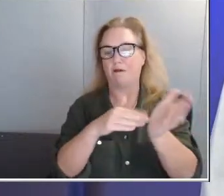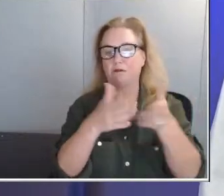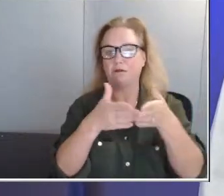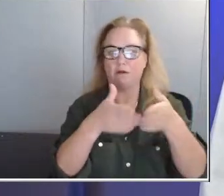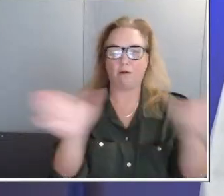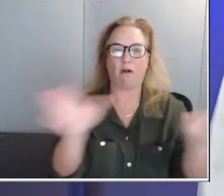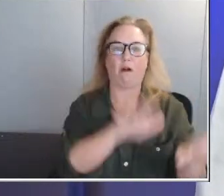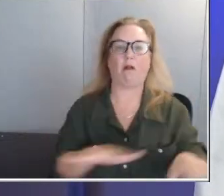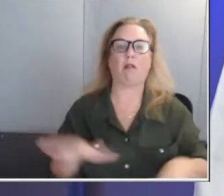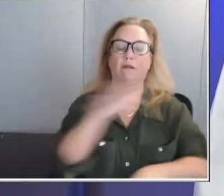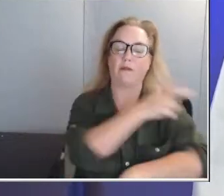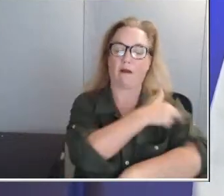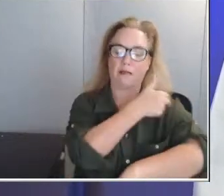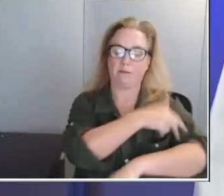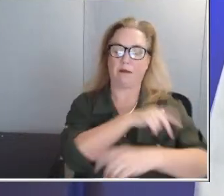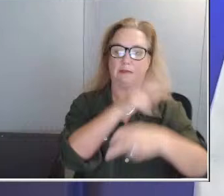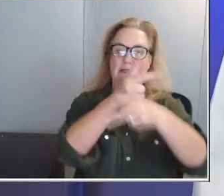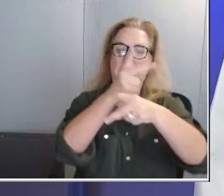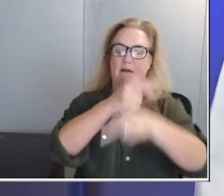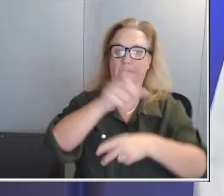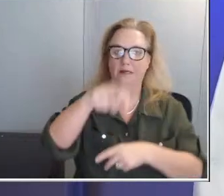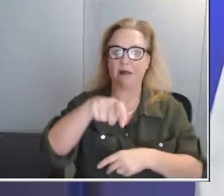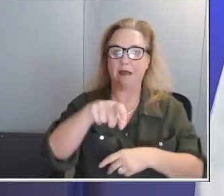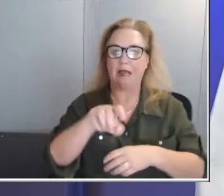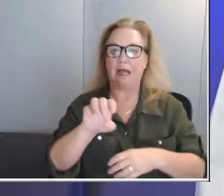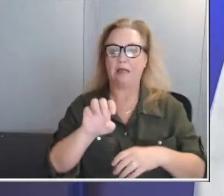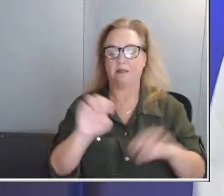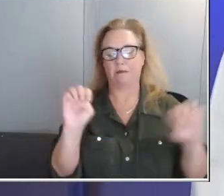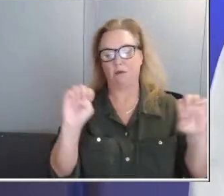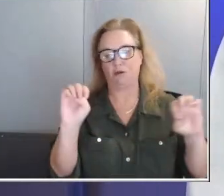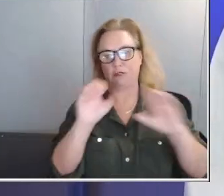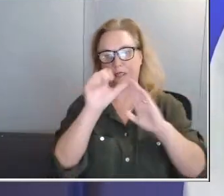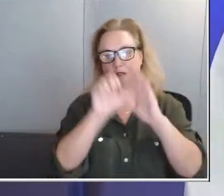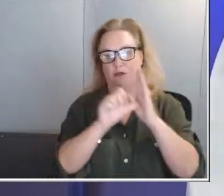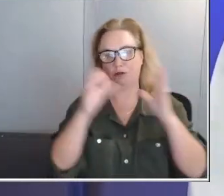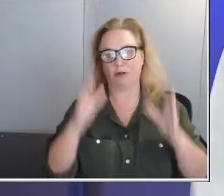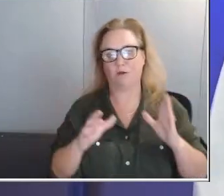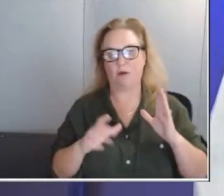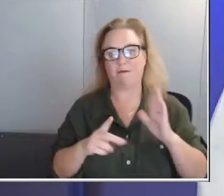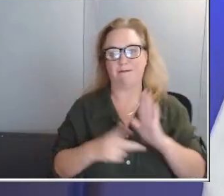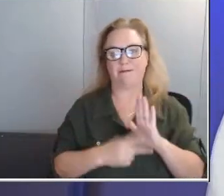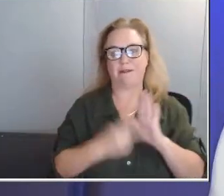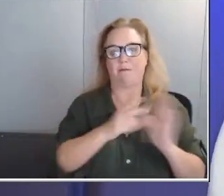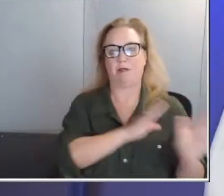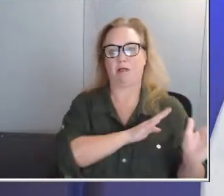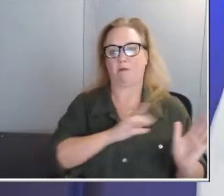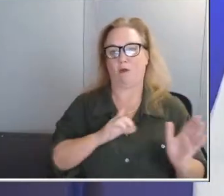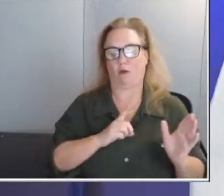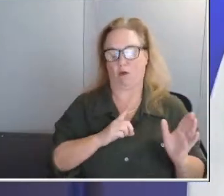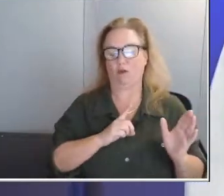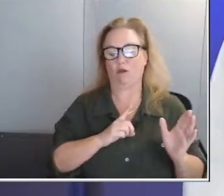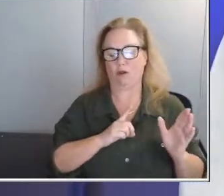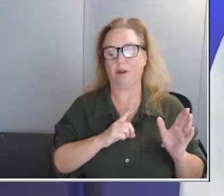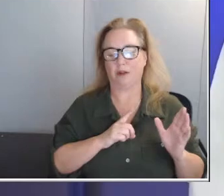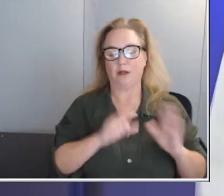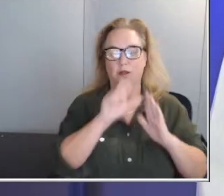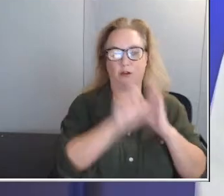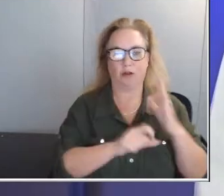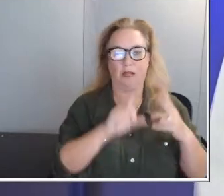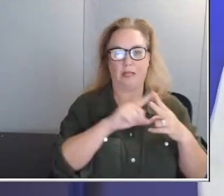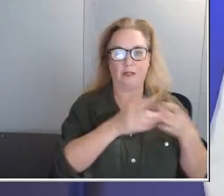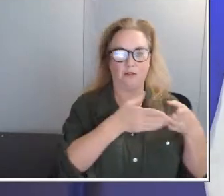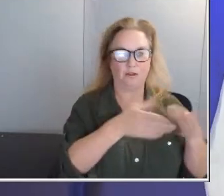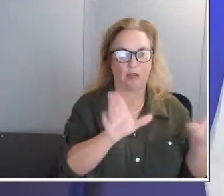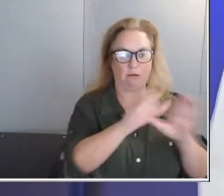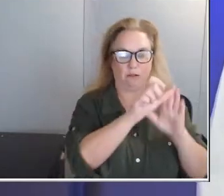to address those needs. As emergency general surgeons, we are double board certified in general surgery and critical care, which means our team